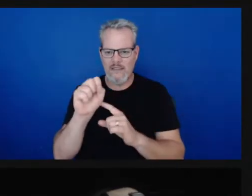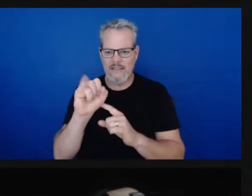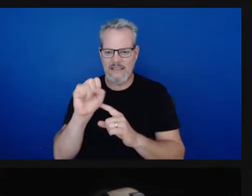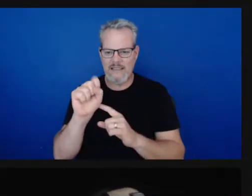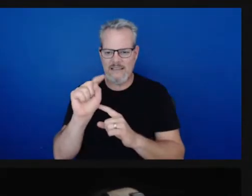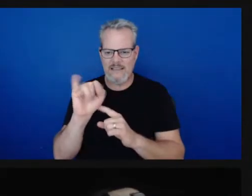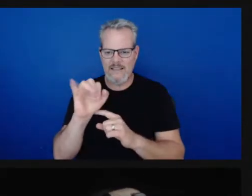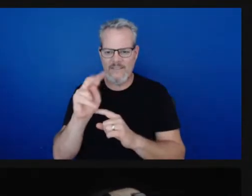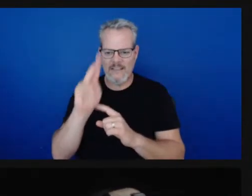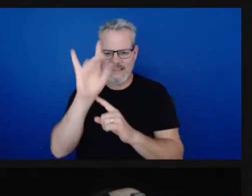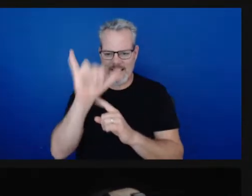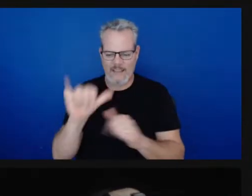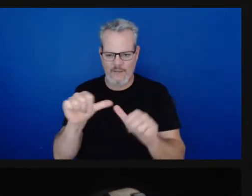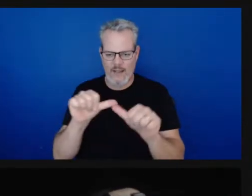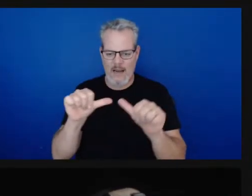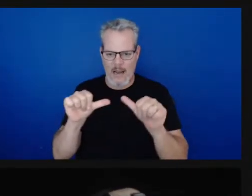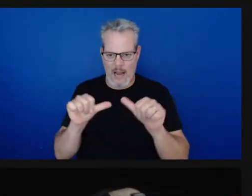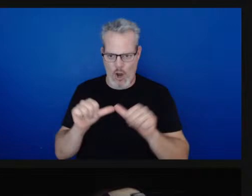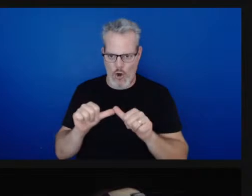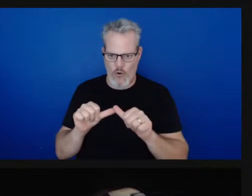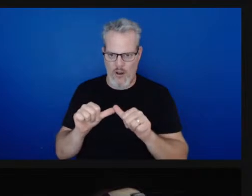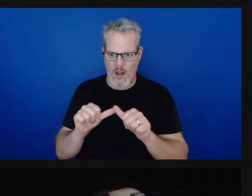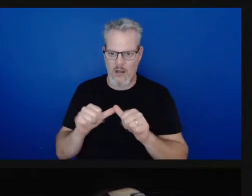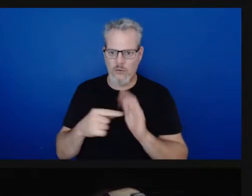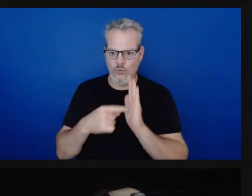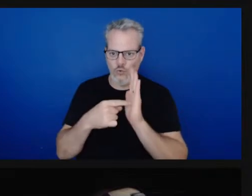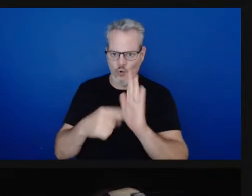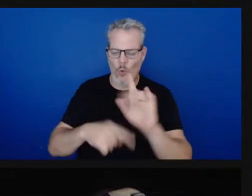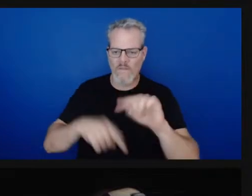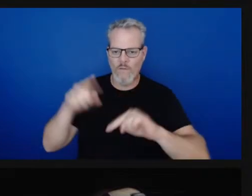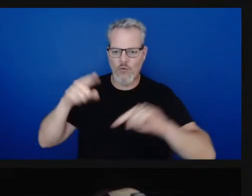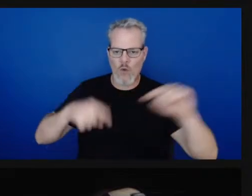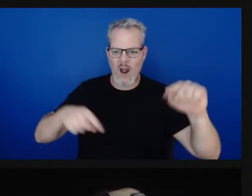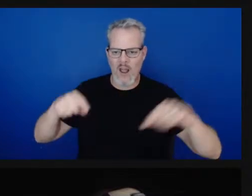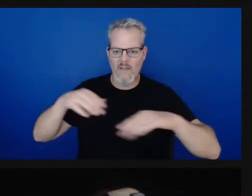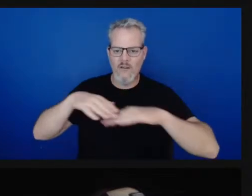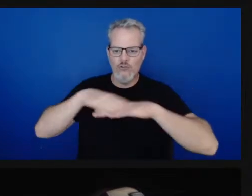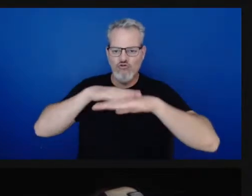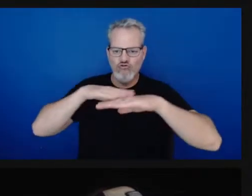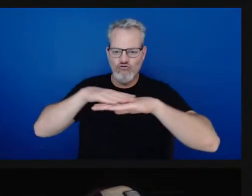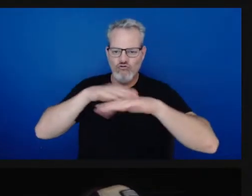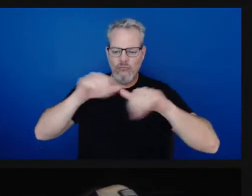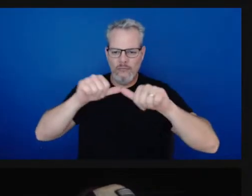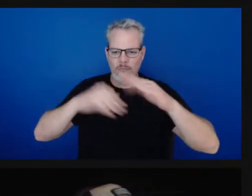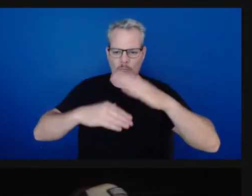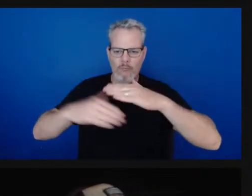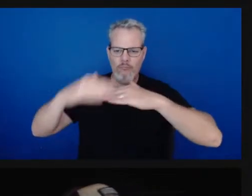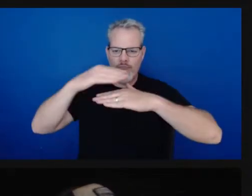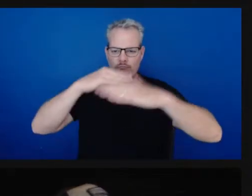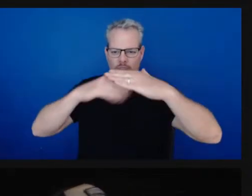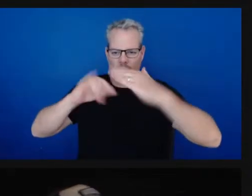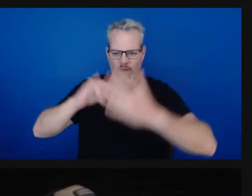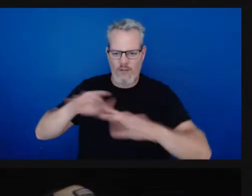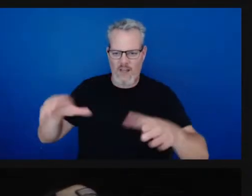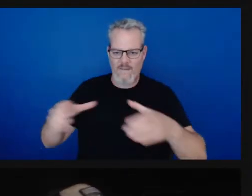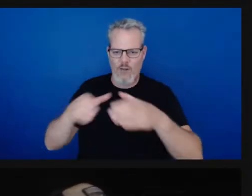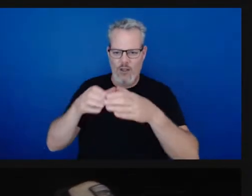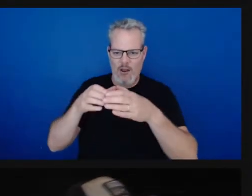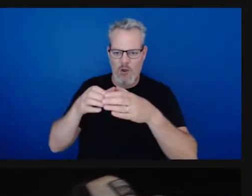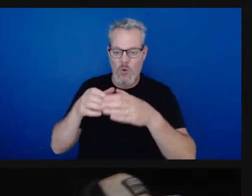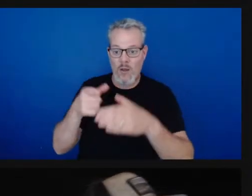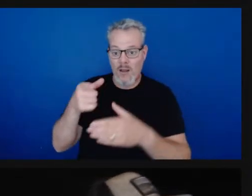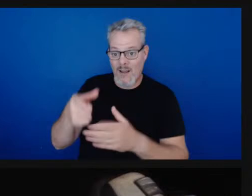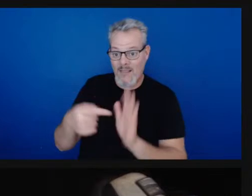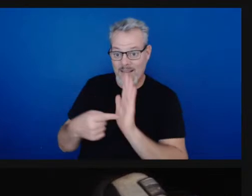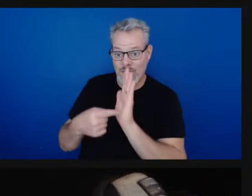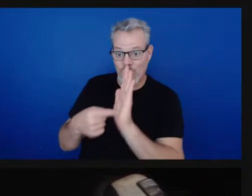the layers within the volcano. So this map is showing similar to what we saw in cross-section. There's an